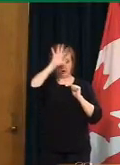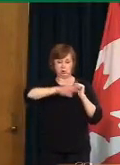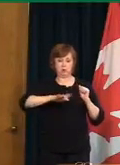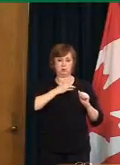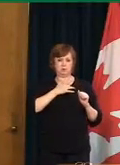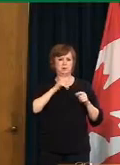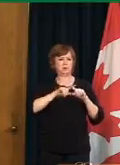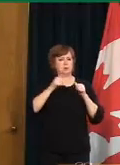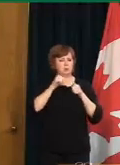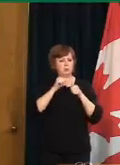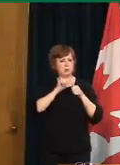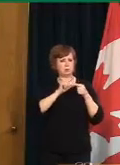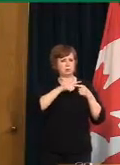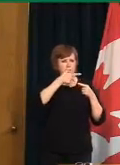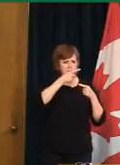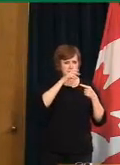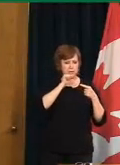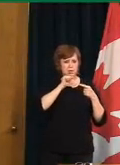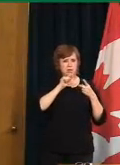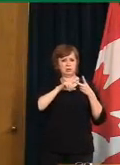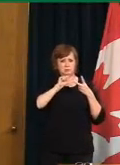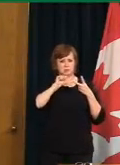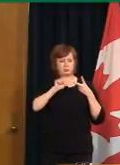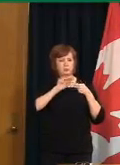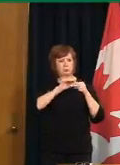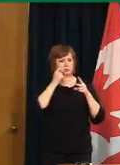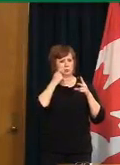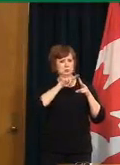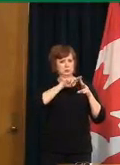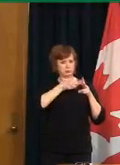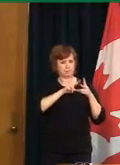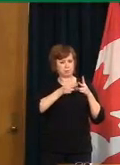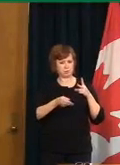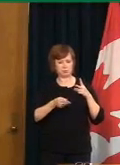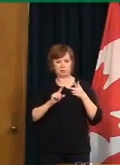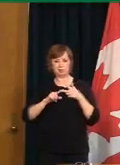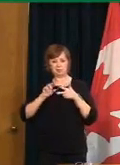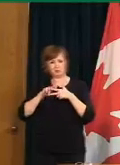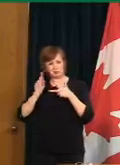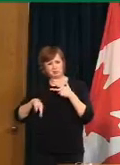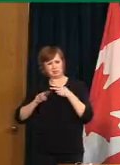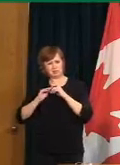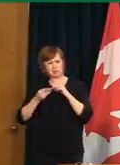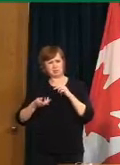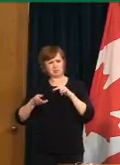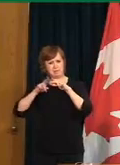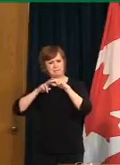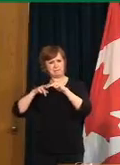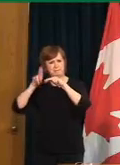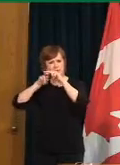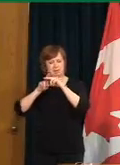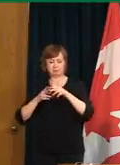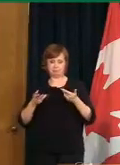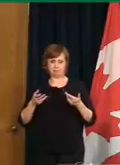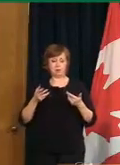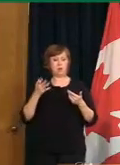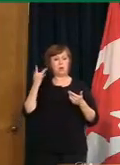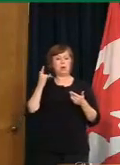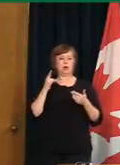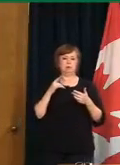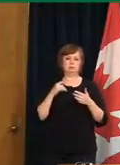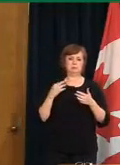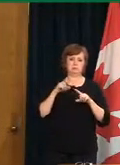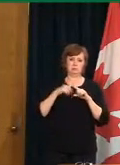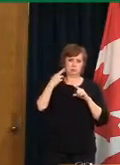in Prince Albert and Saskatoon have been trending down. That's very good, but in Regina they have been trending up, and the explanation of that is several